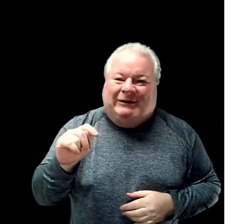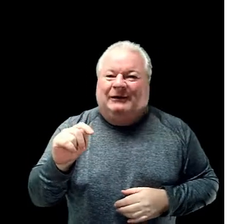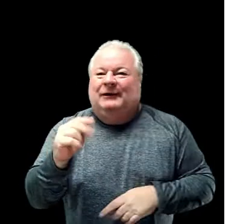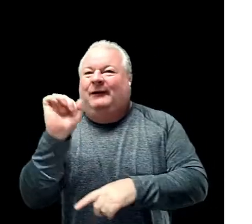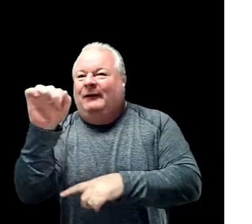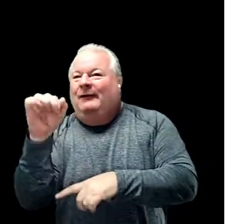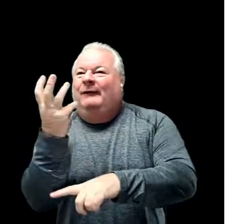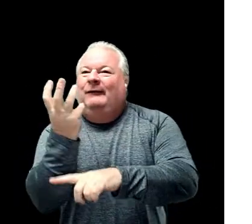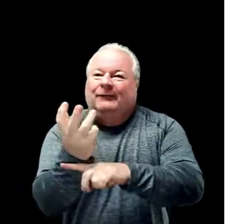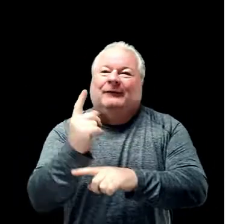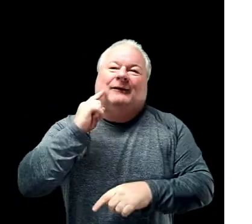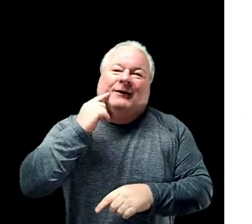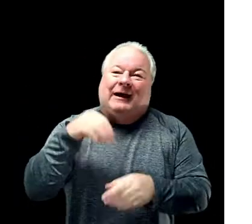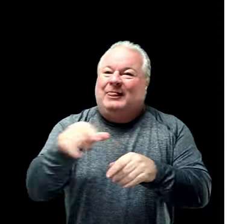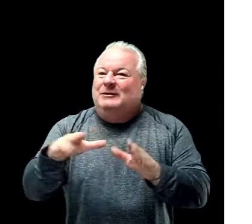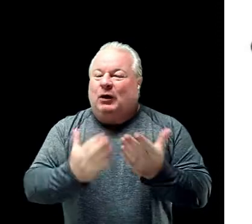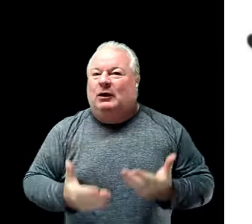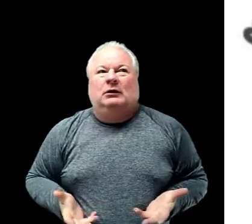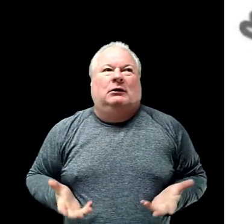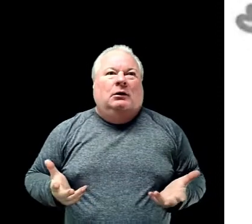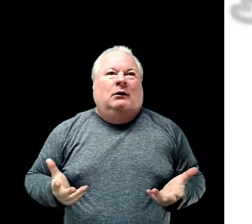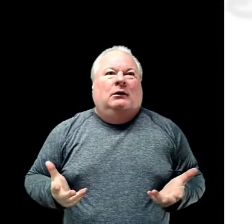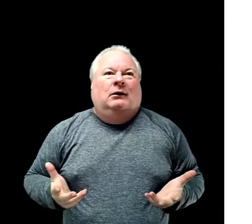book. Sheesh.